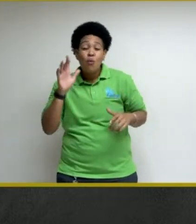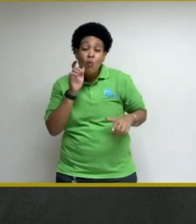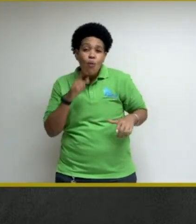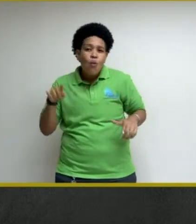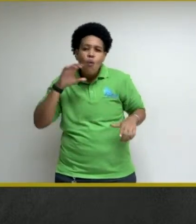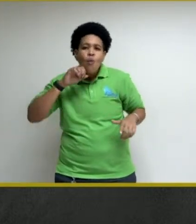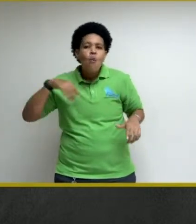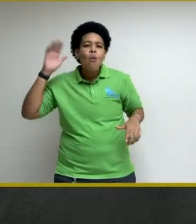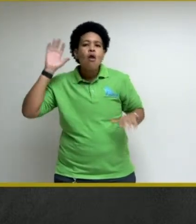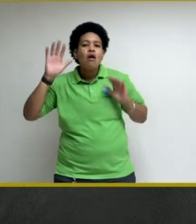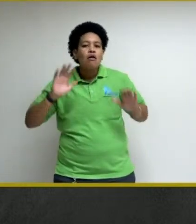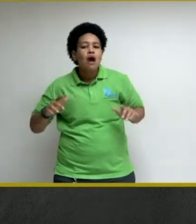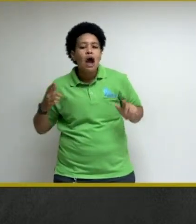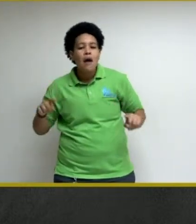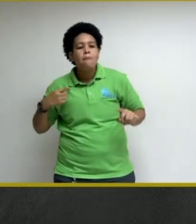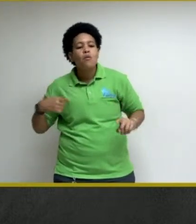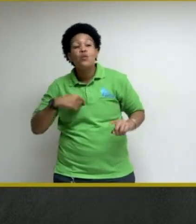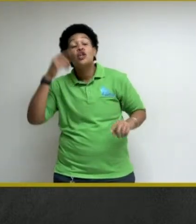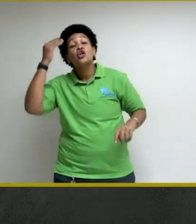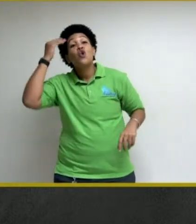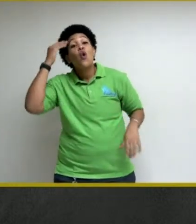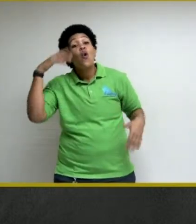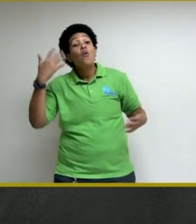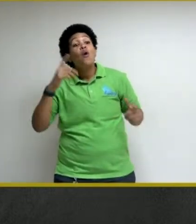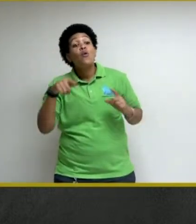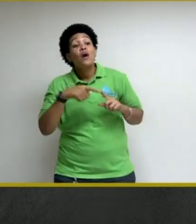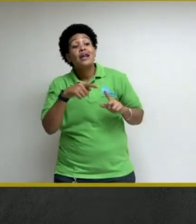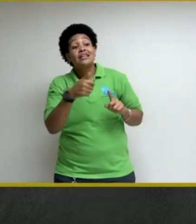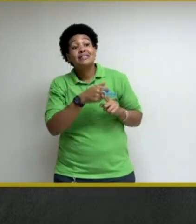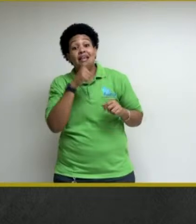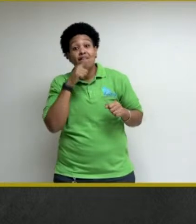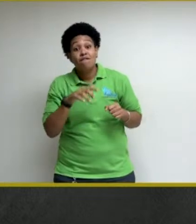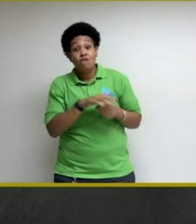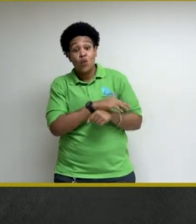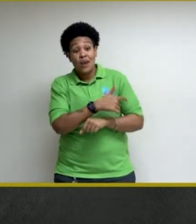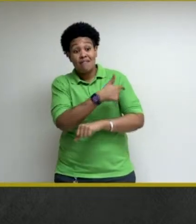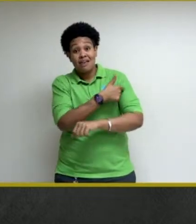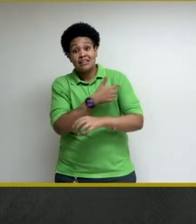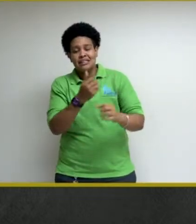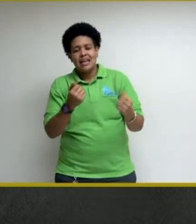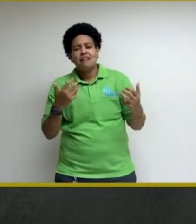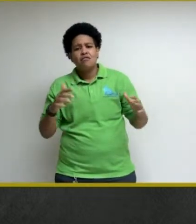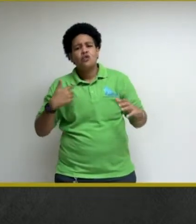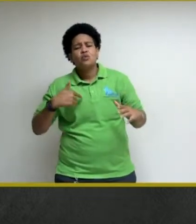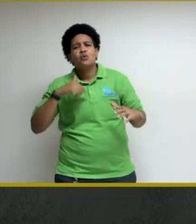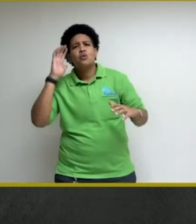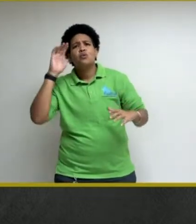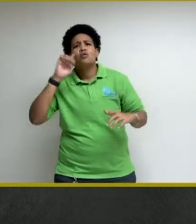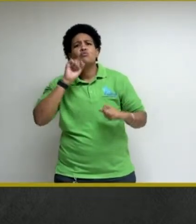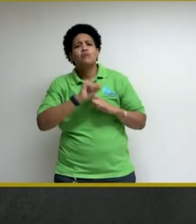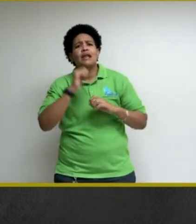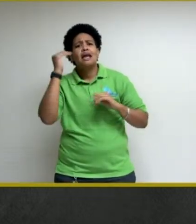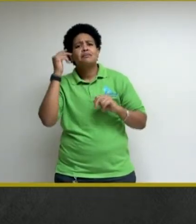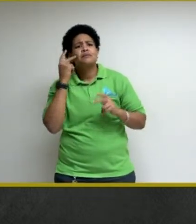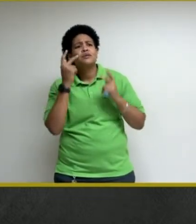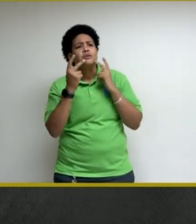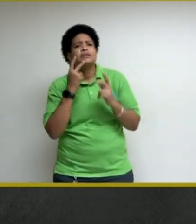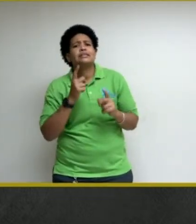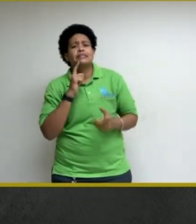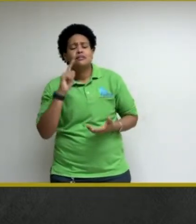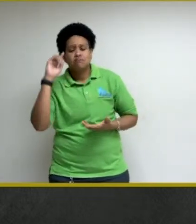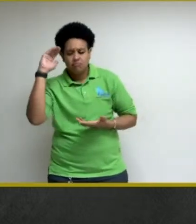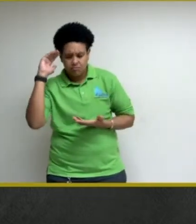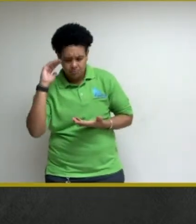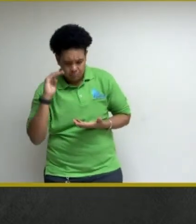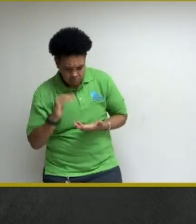elderly persons. And we know that once they are fully vaccinated, we will expect to see a